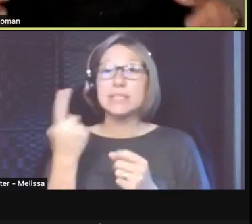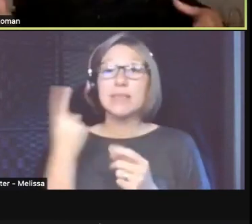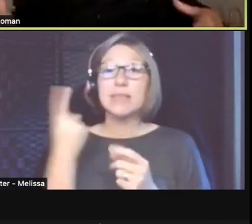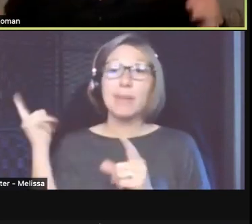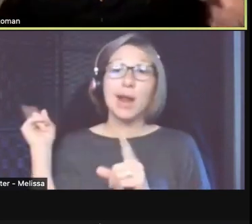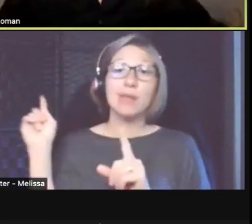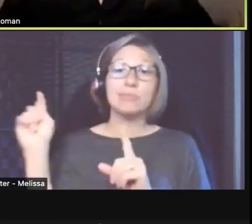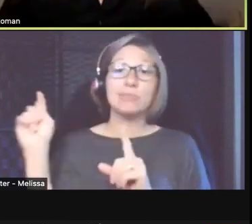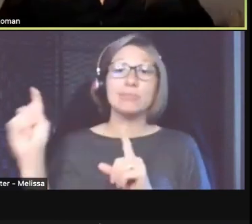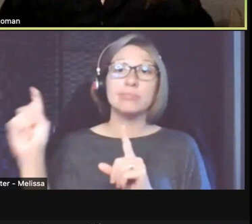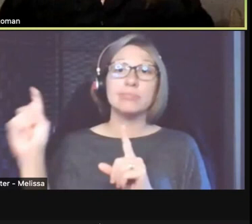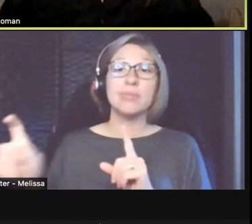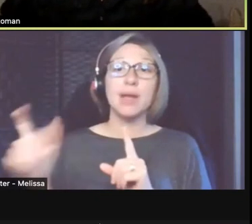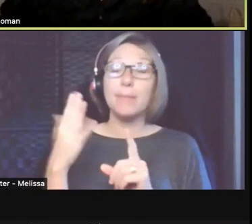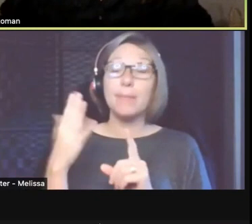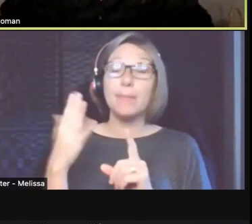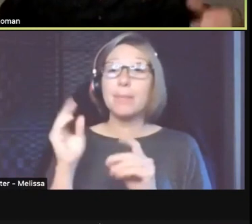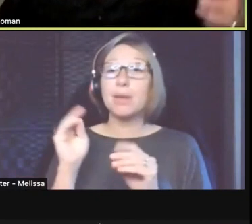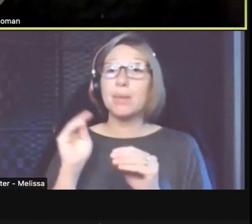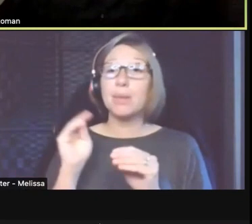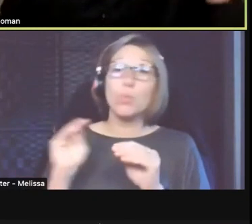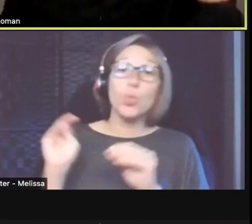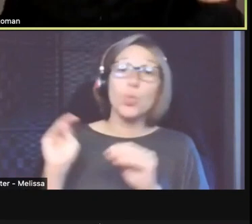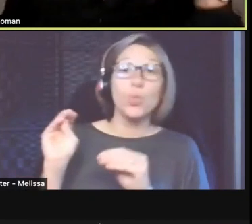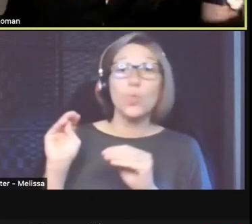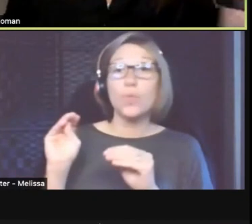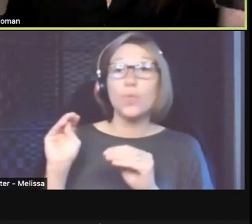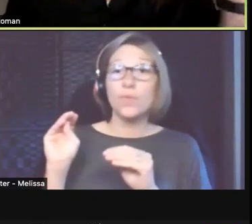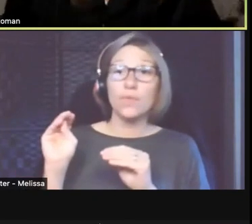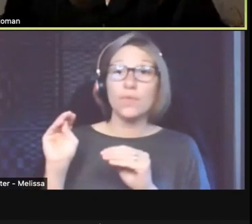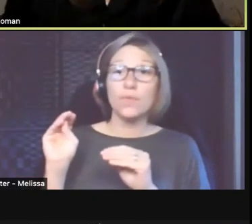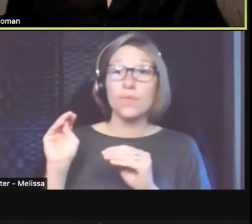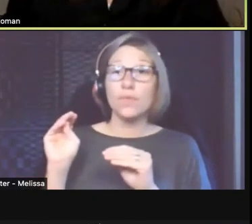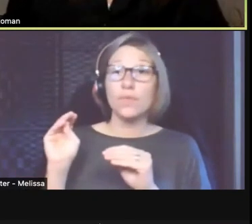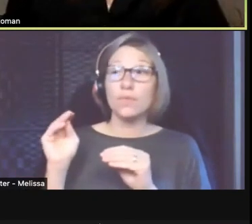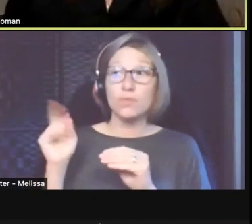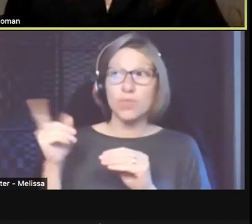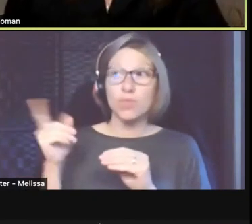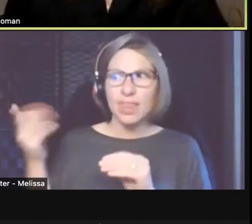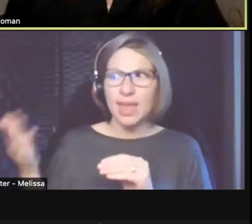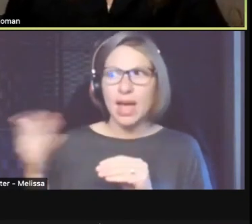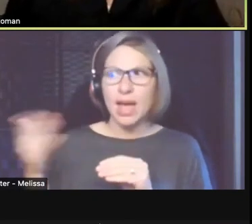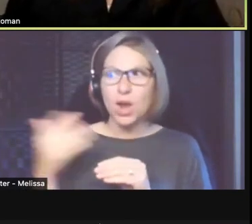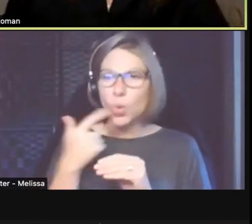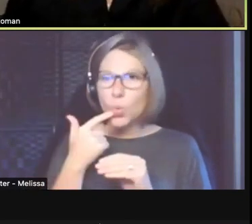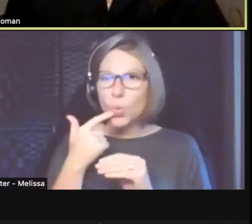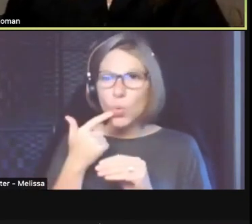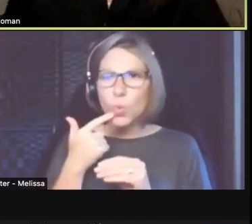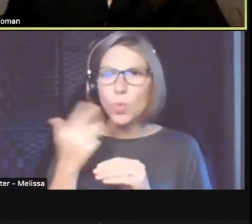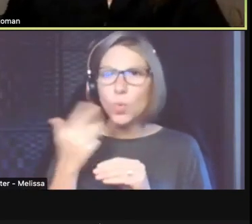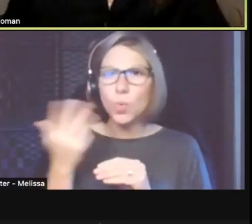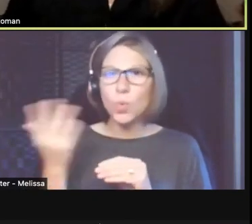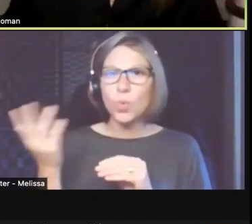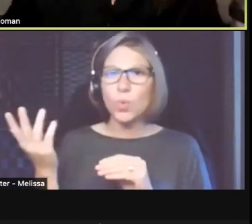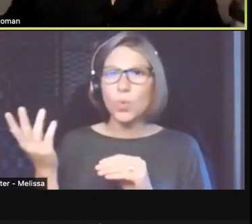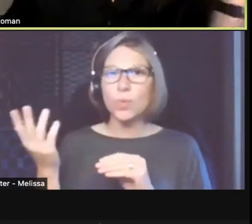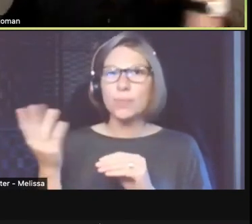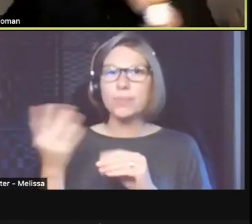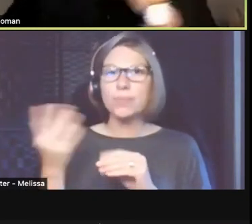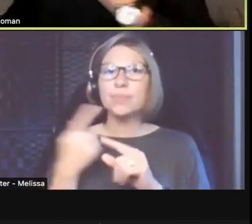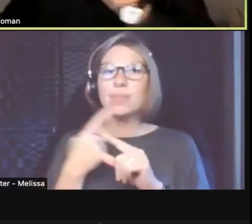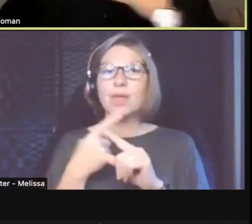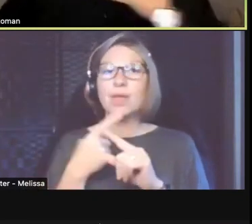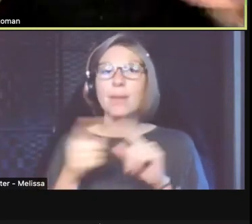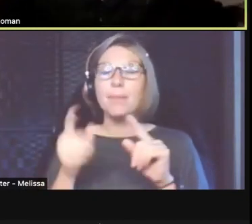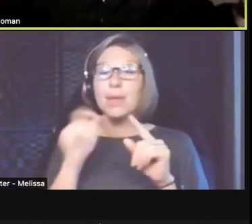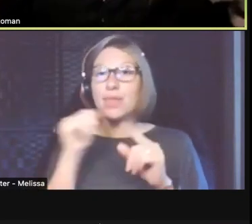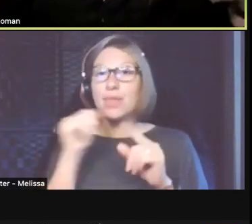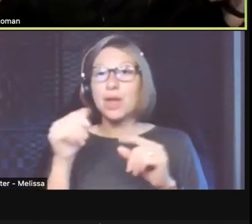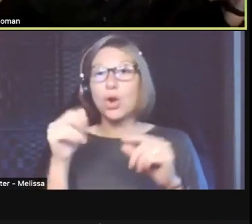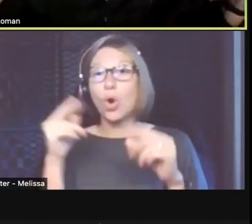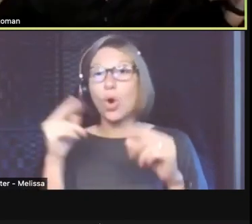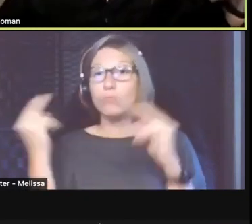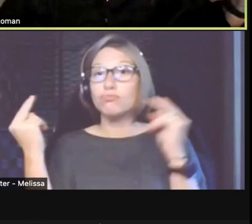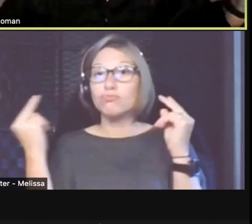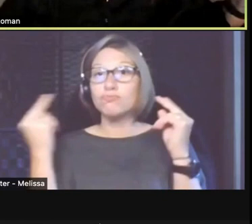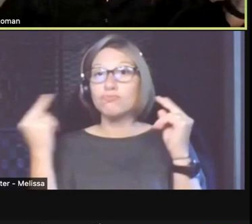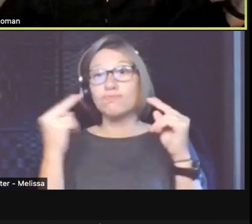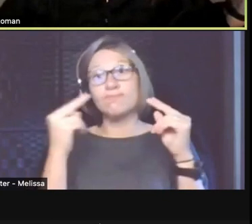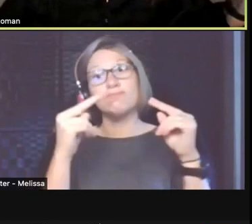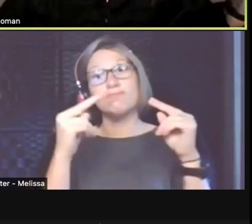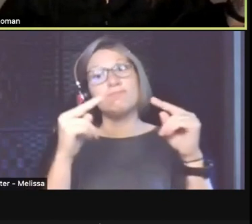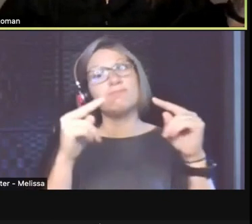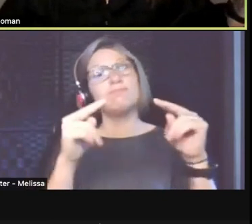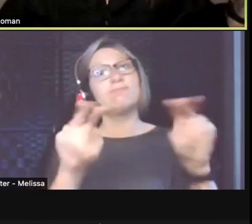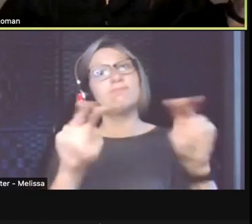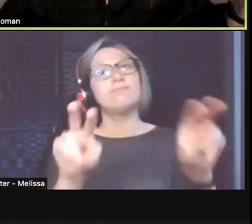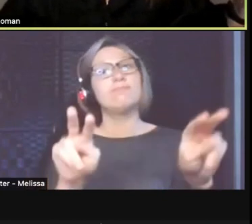move themselves a little bit to try to indicate, are you there? Who is that? But they don't make eye contact and people just keep